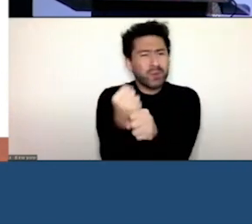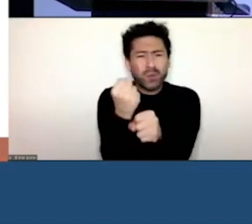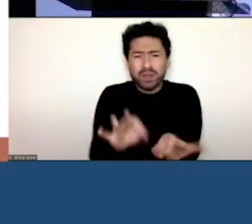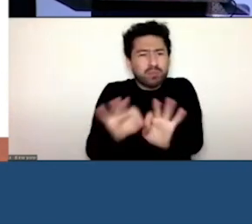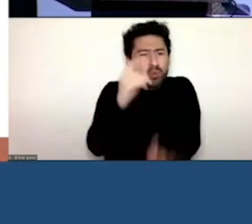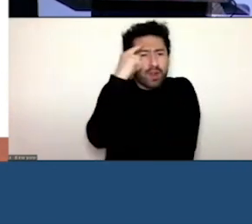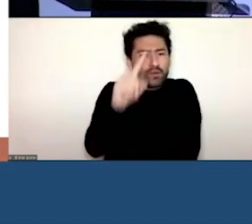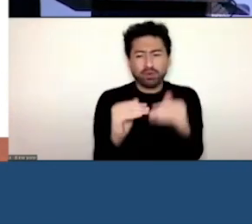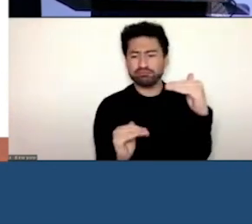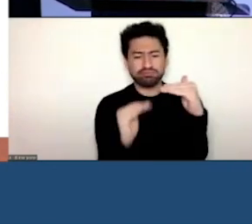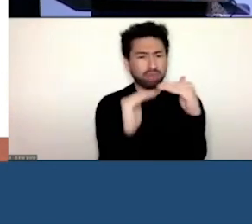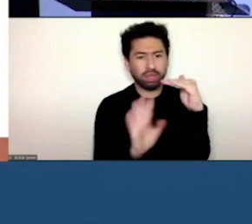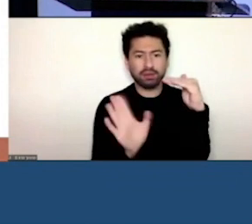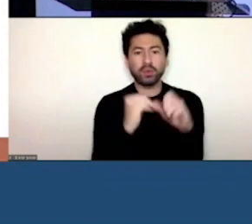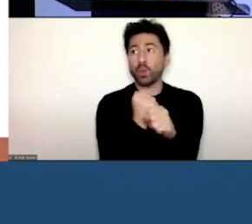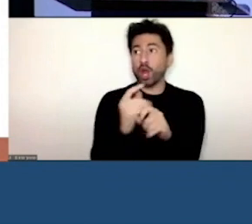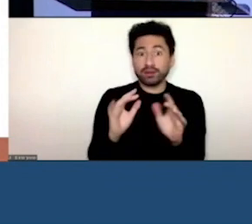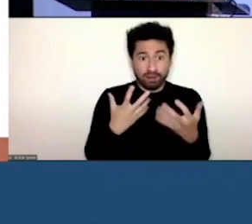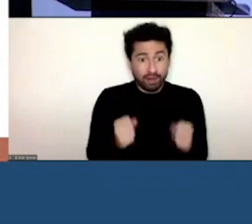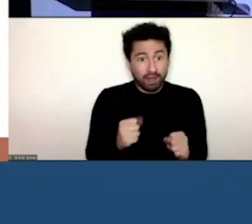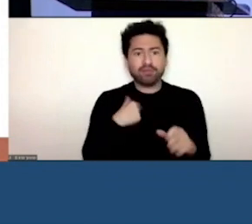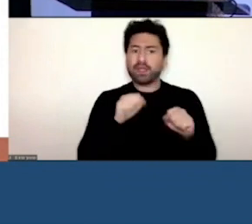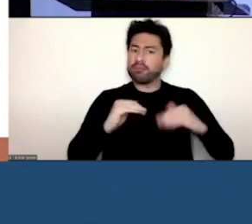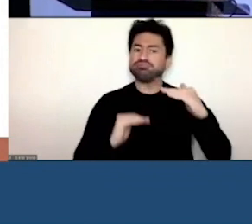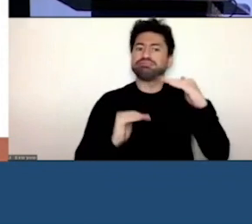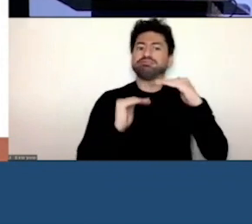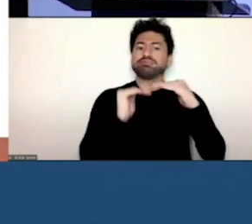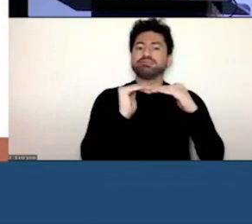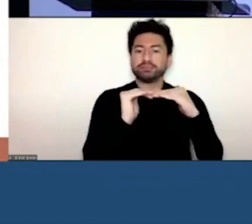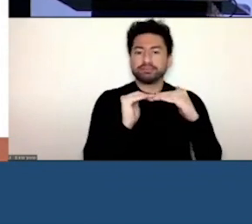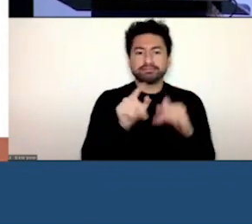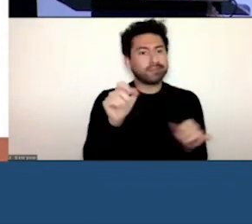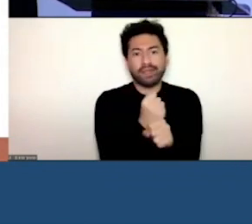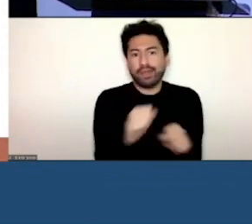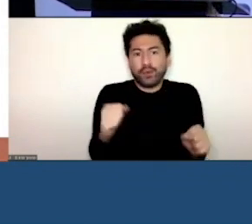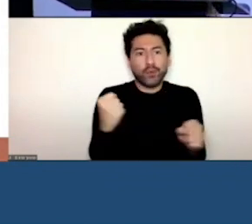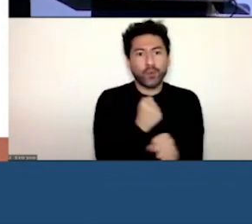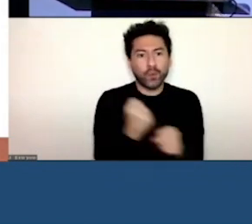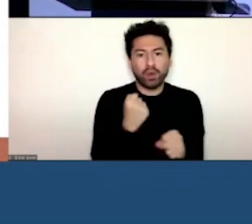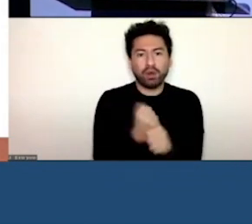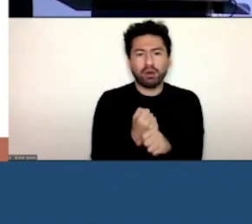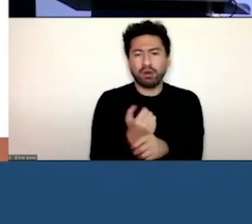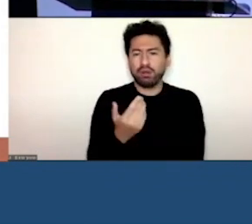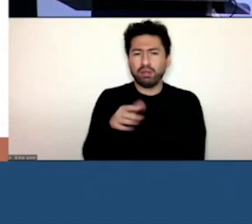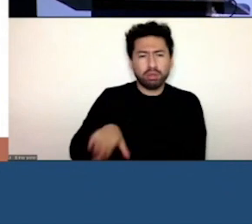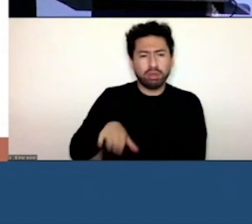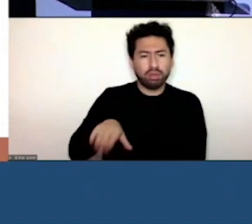which is so important to come out of inequality. Well, we cannot have employment coming